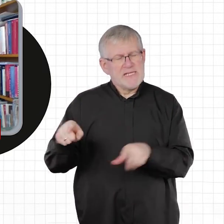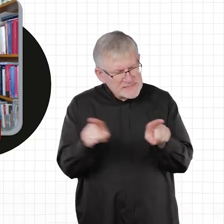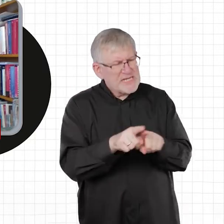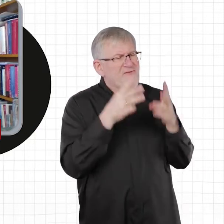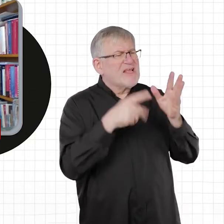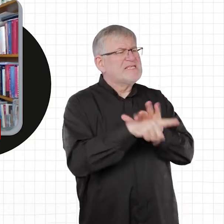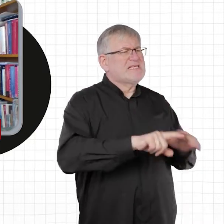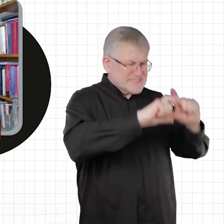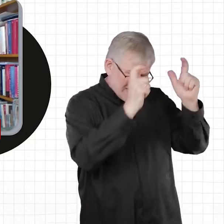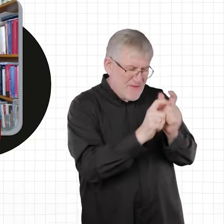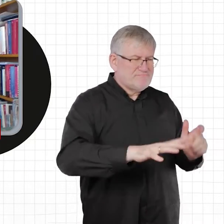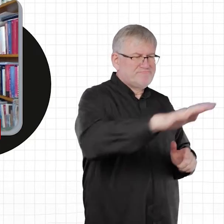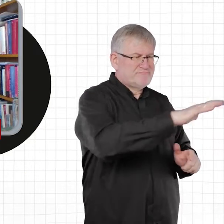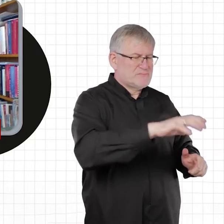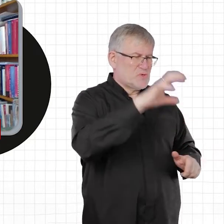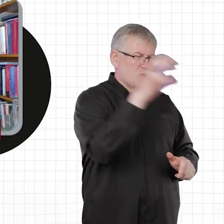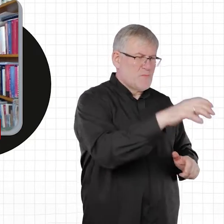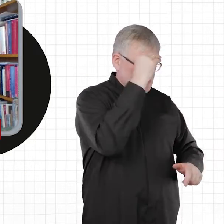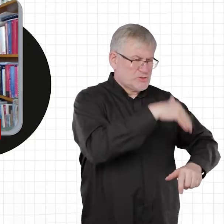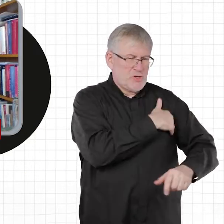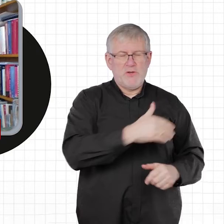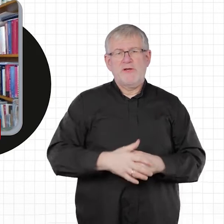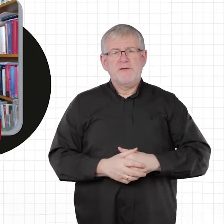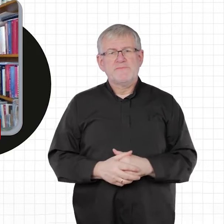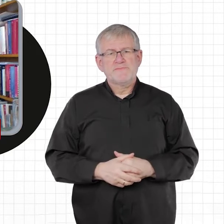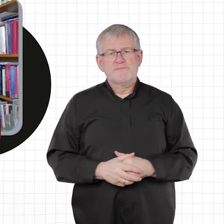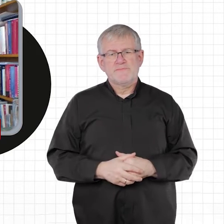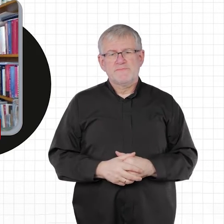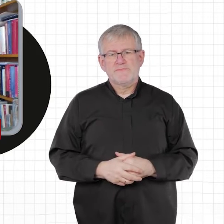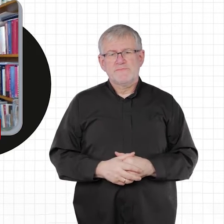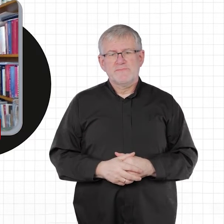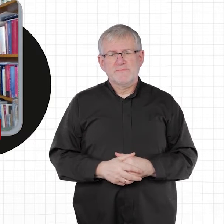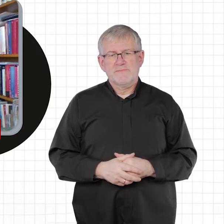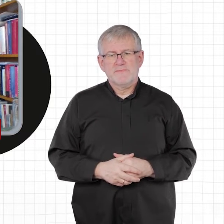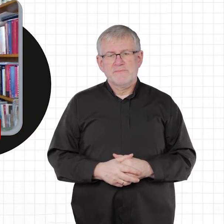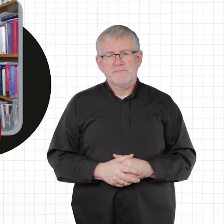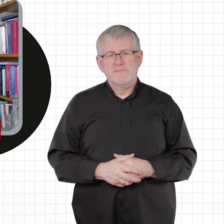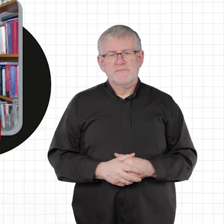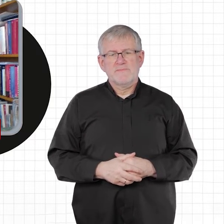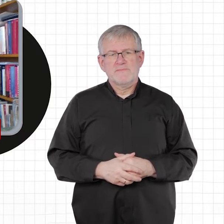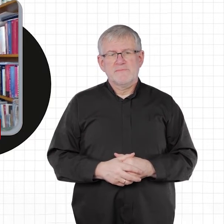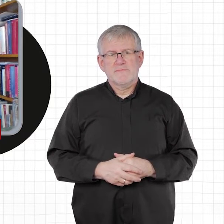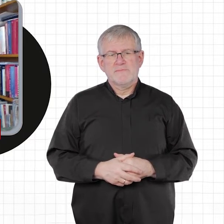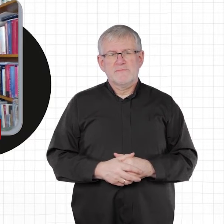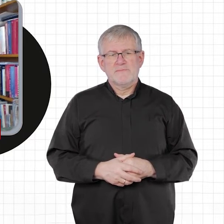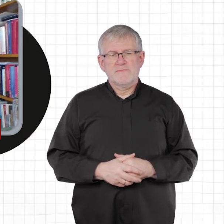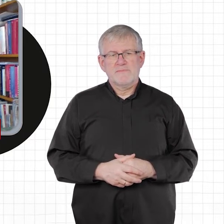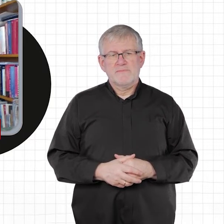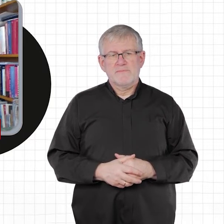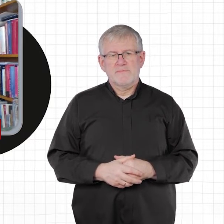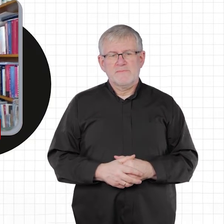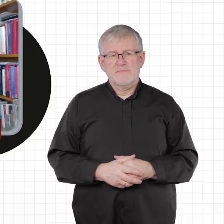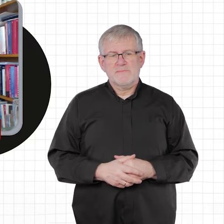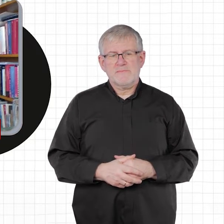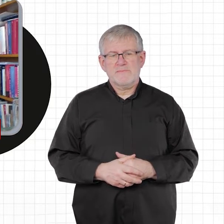we are in our schools making like changing rooms, the third changing room. So